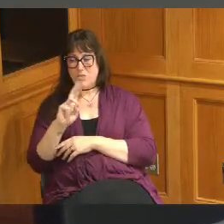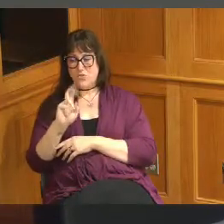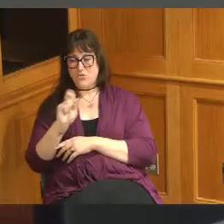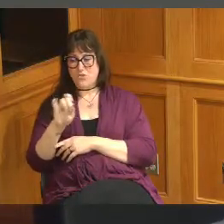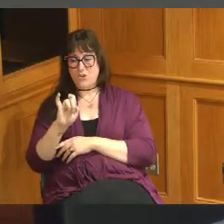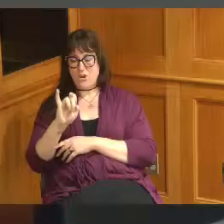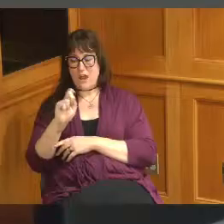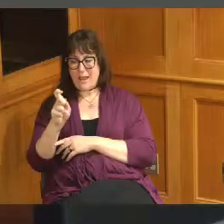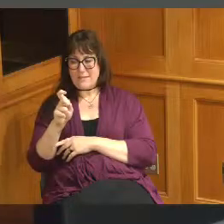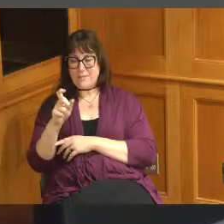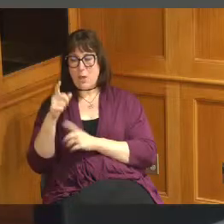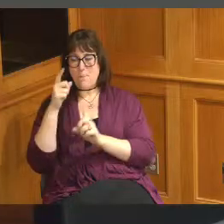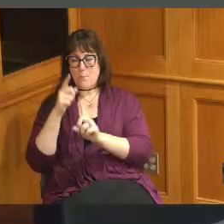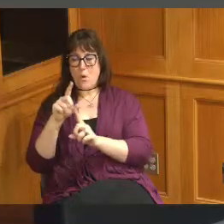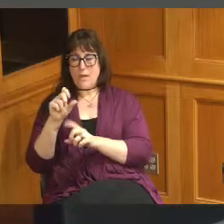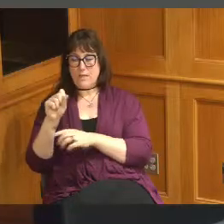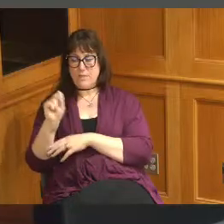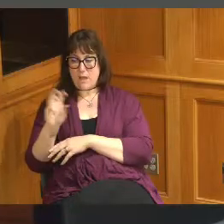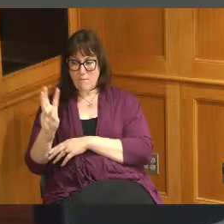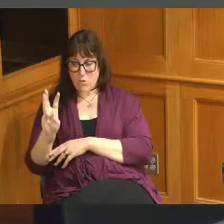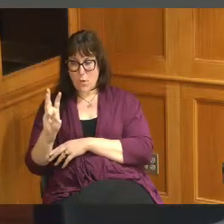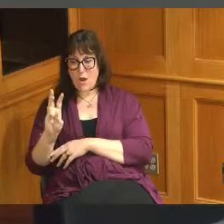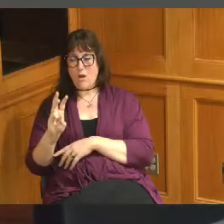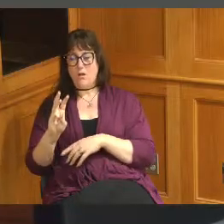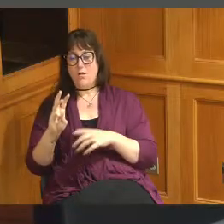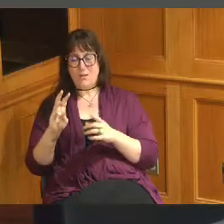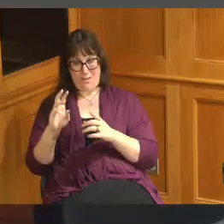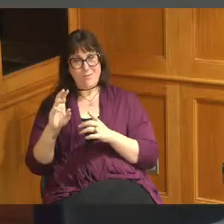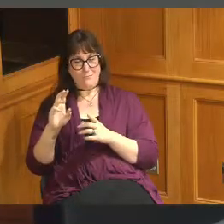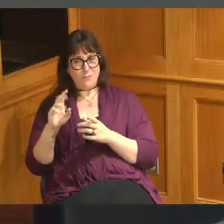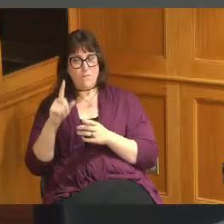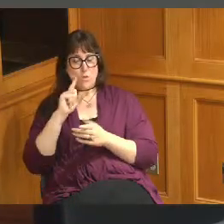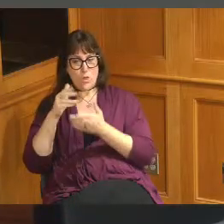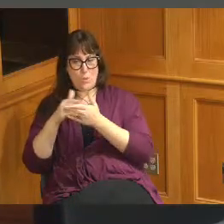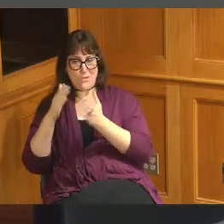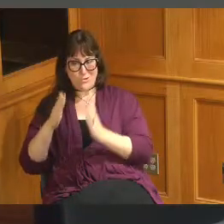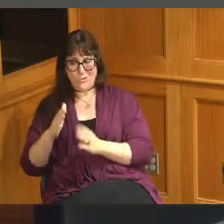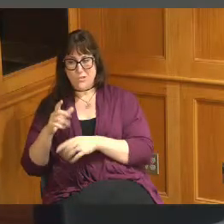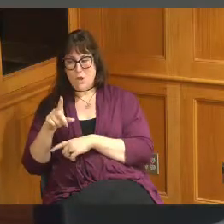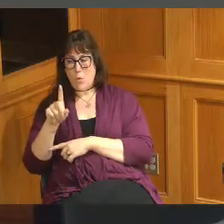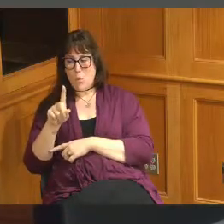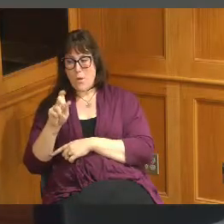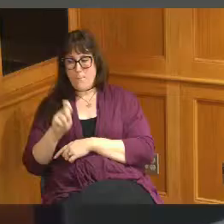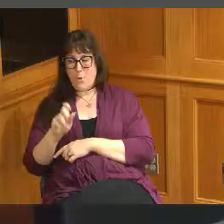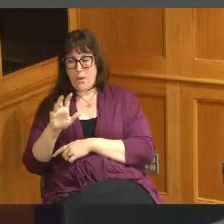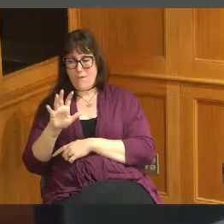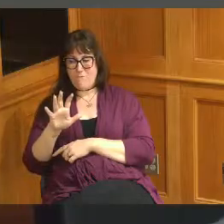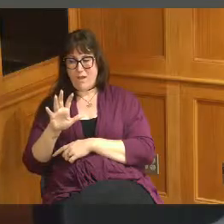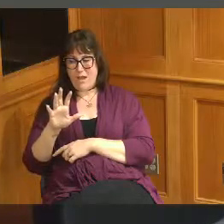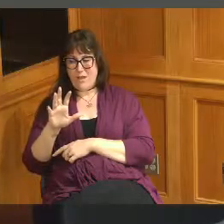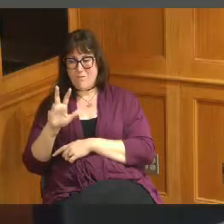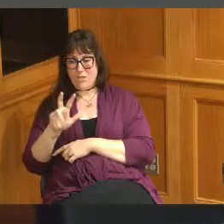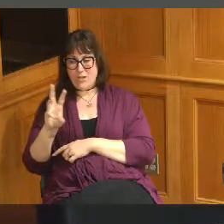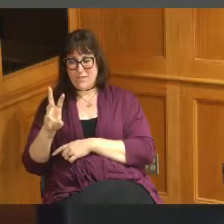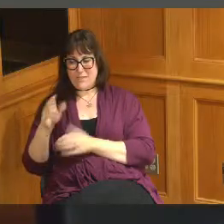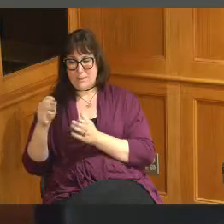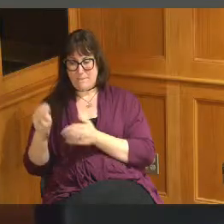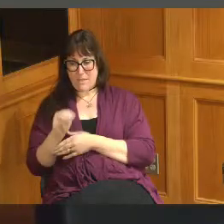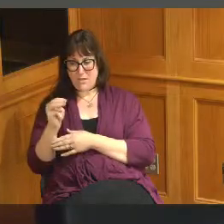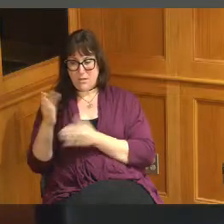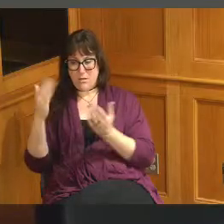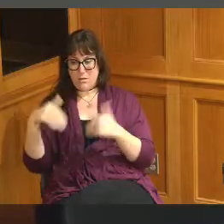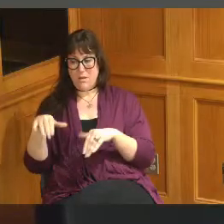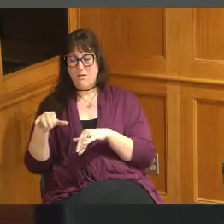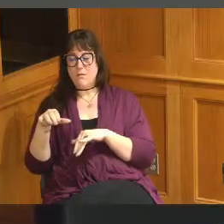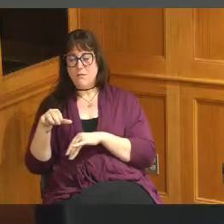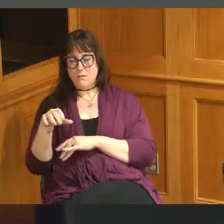Software for a case management system in the prosecutor's office at $1.536 million. Item number 15 is